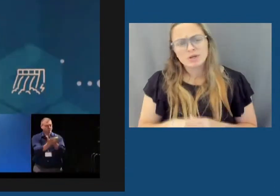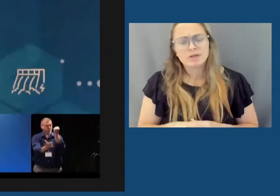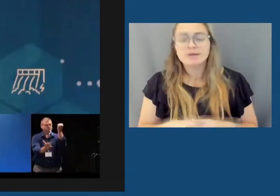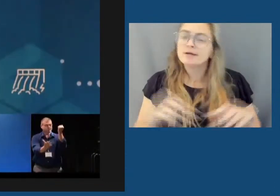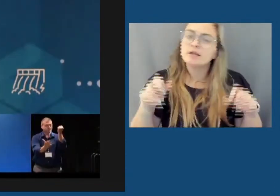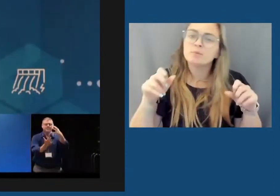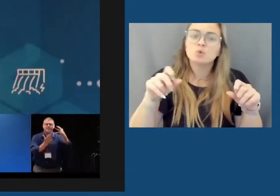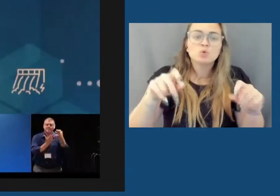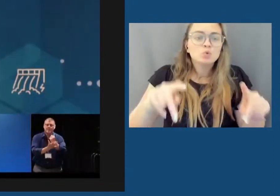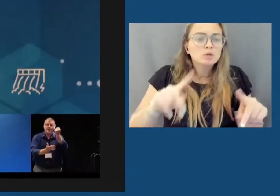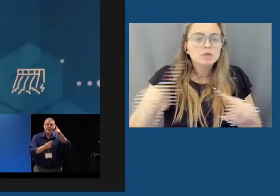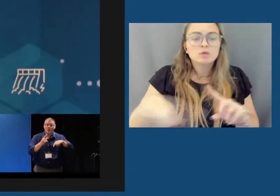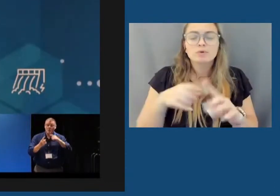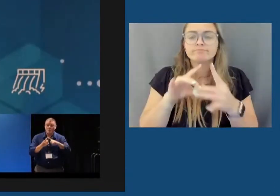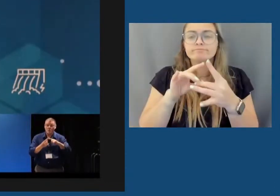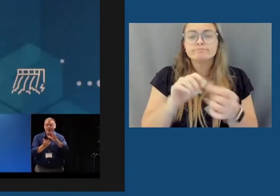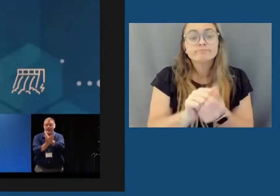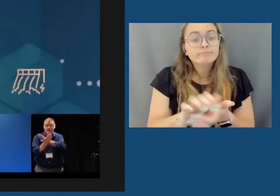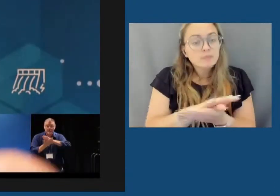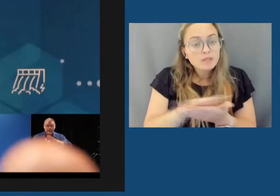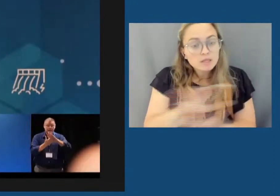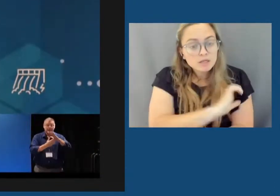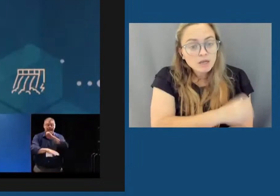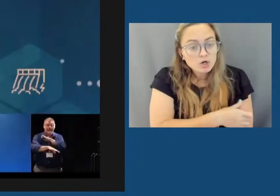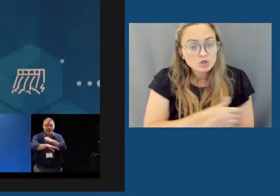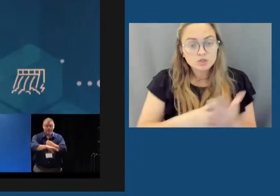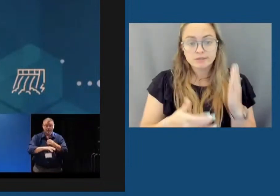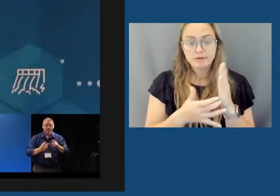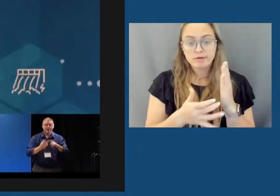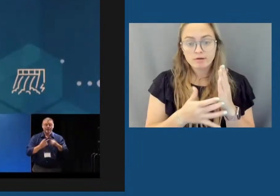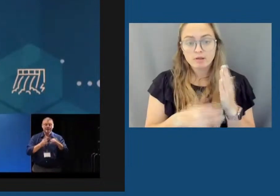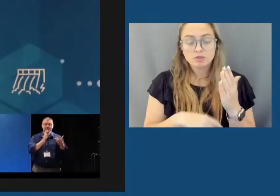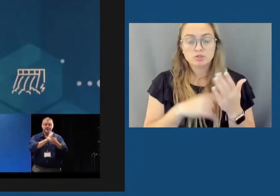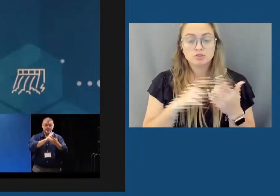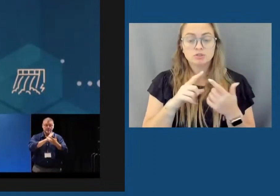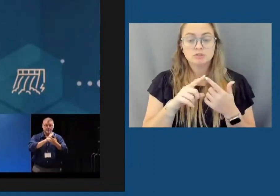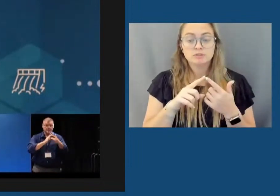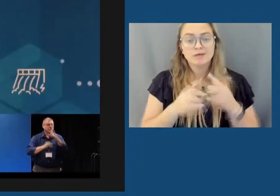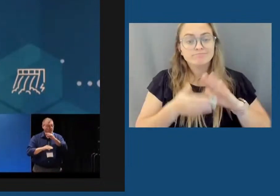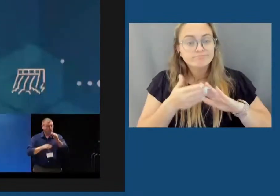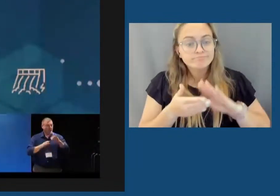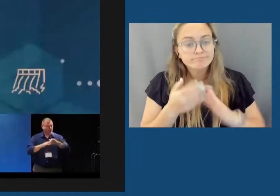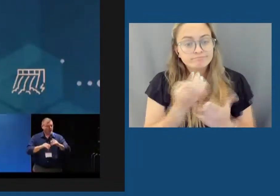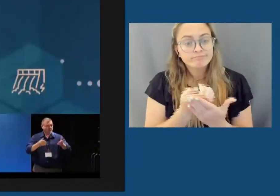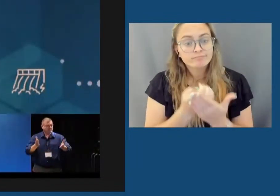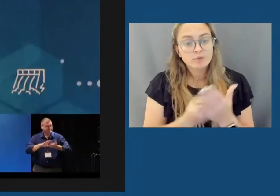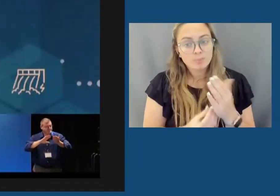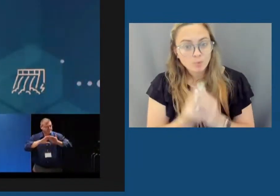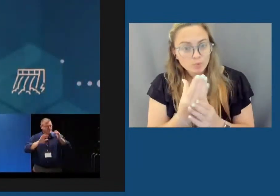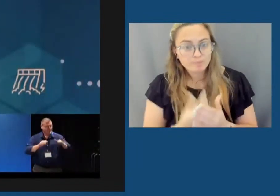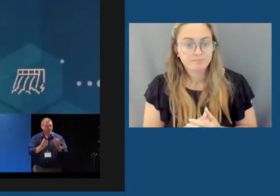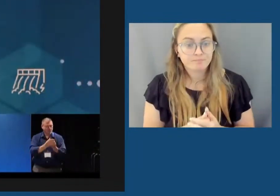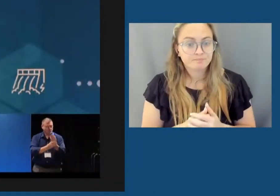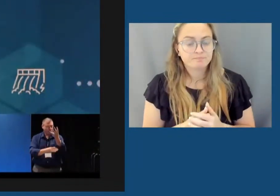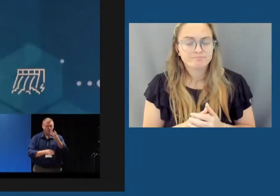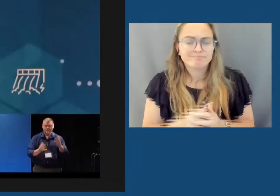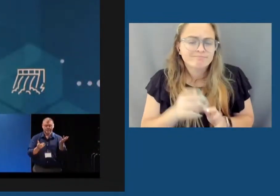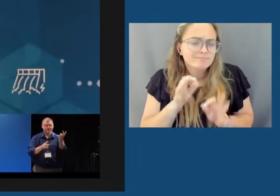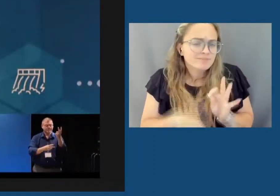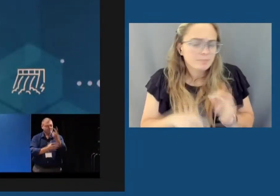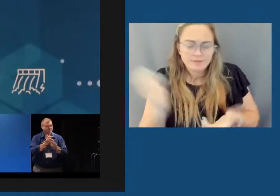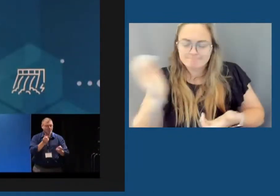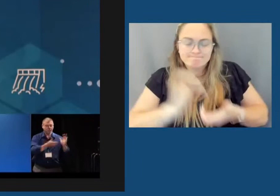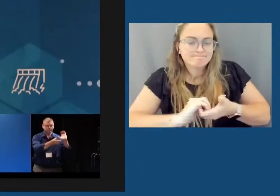opportunity when it comes to clean energy technologies and facilitating this economic growth. They simply go hand in